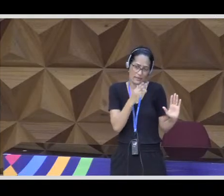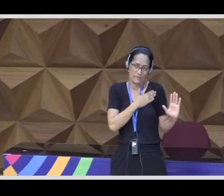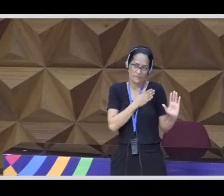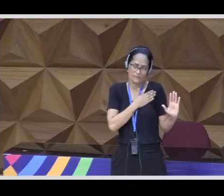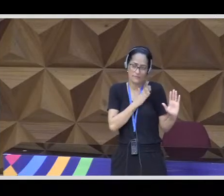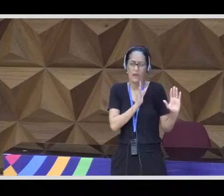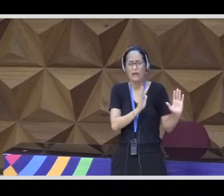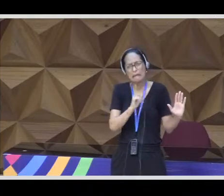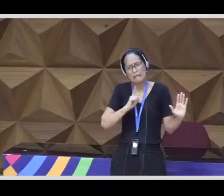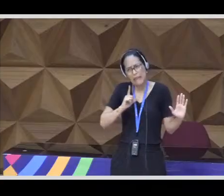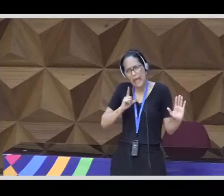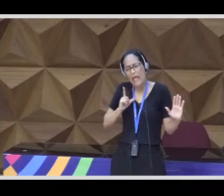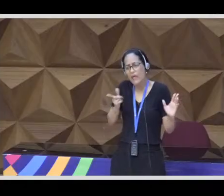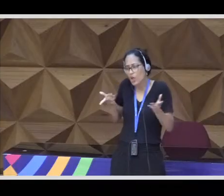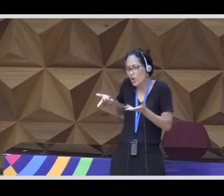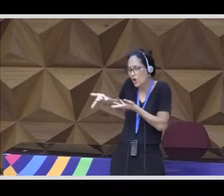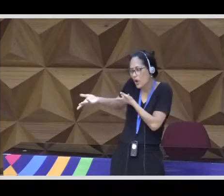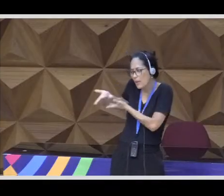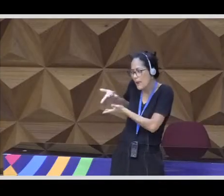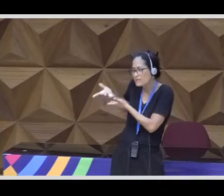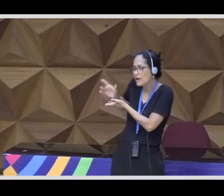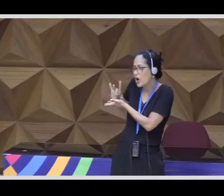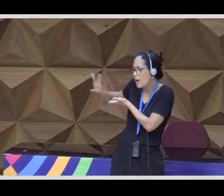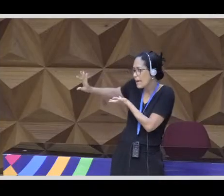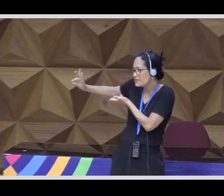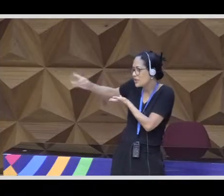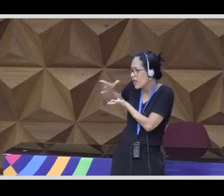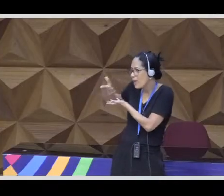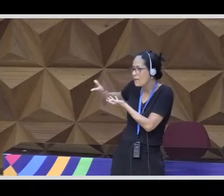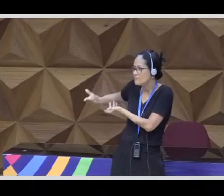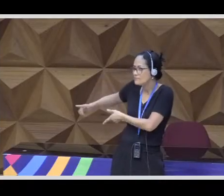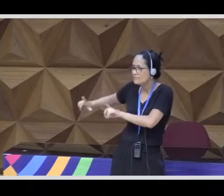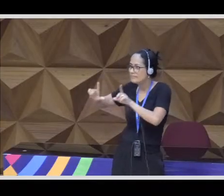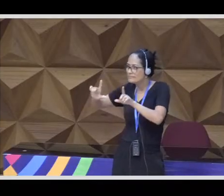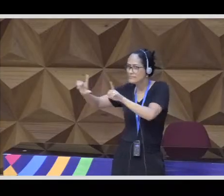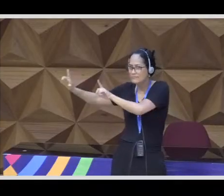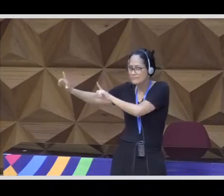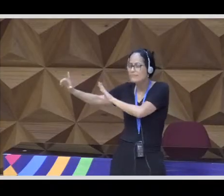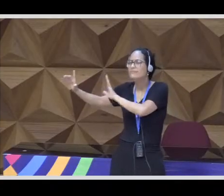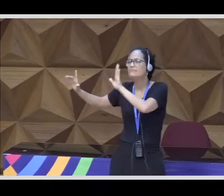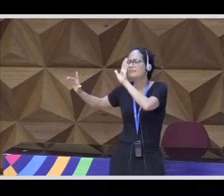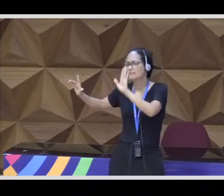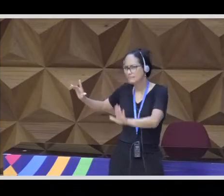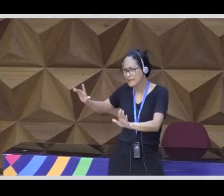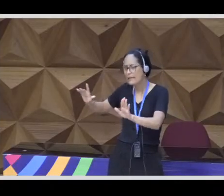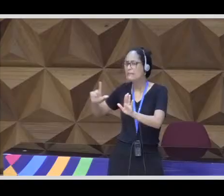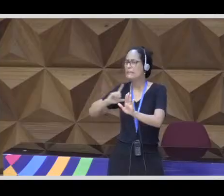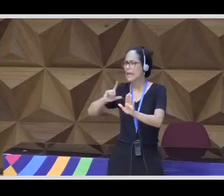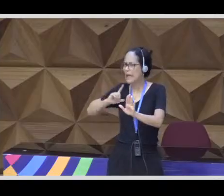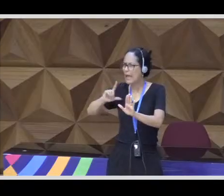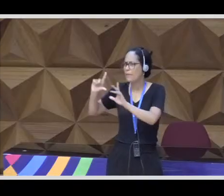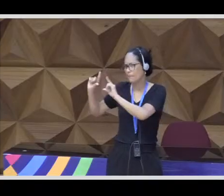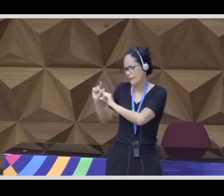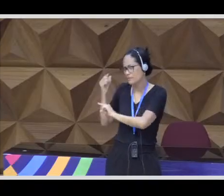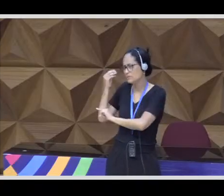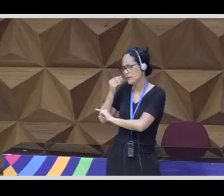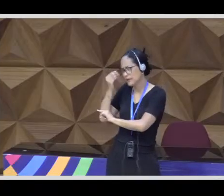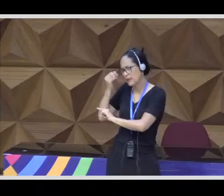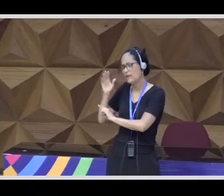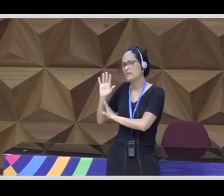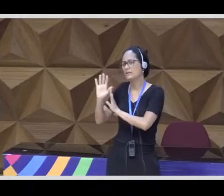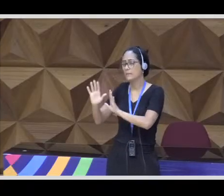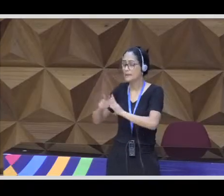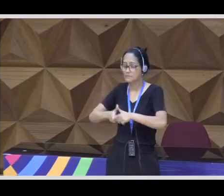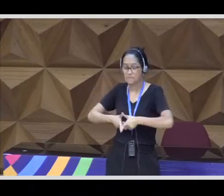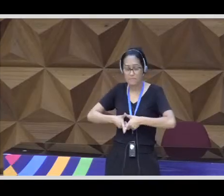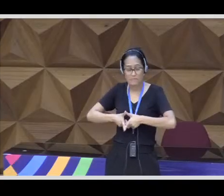Horizon workrooms and all those kind of things where you can be with other people, but there's not so many. All the games, you know, they're mostly you're there on